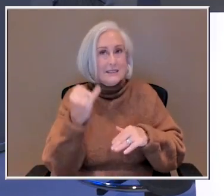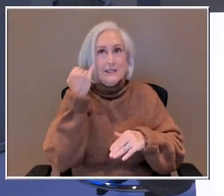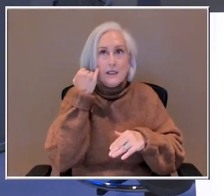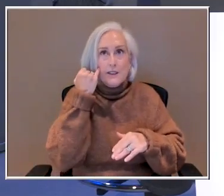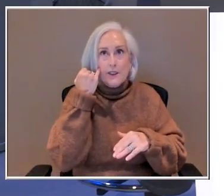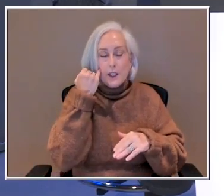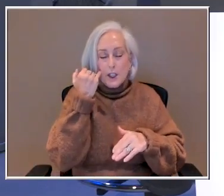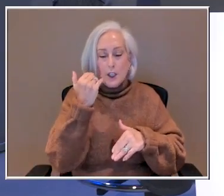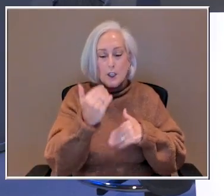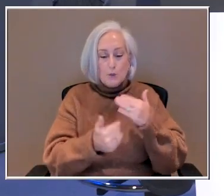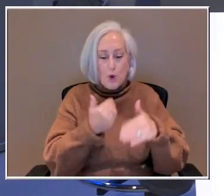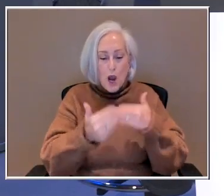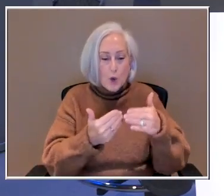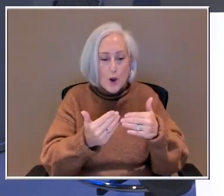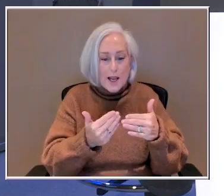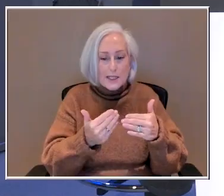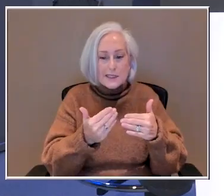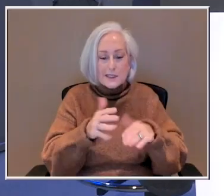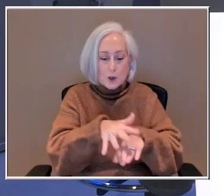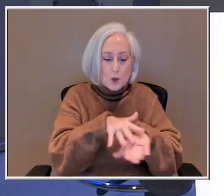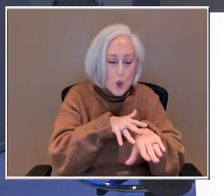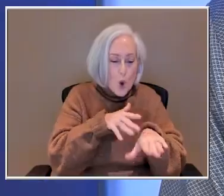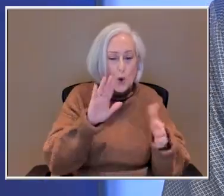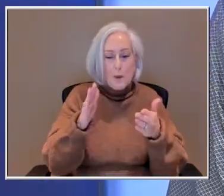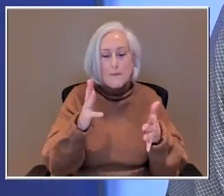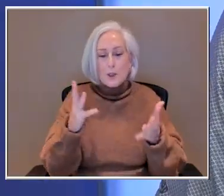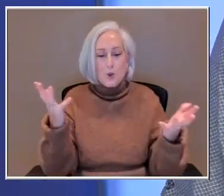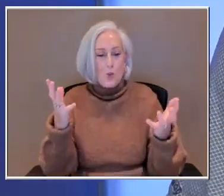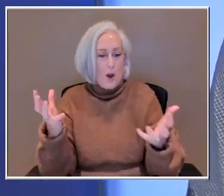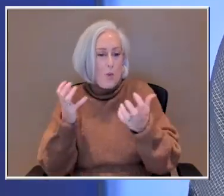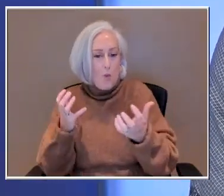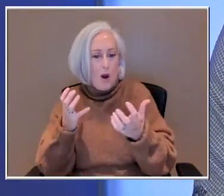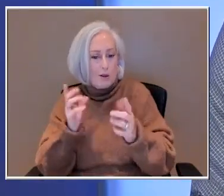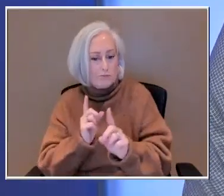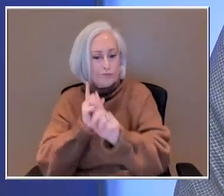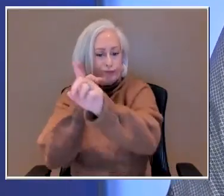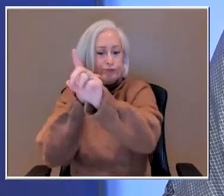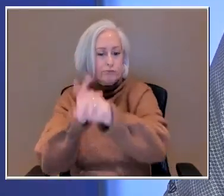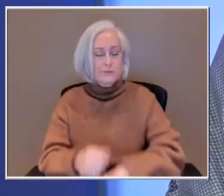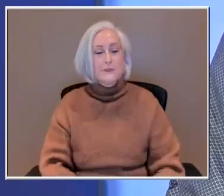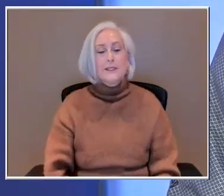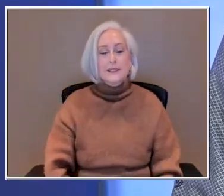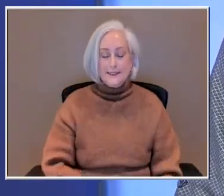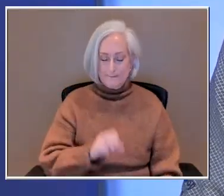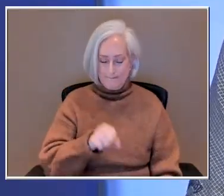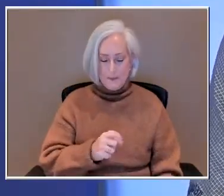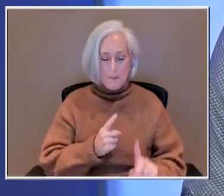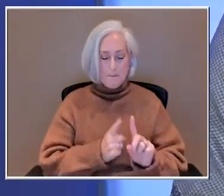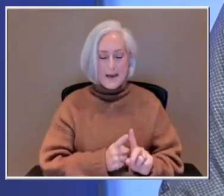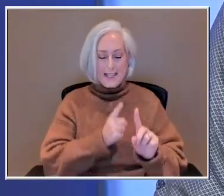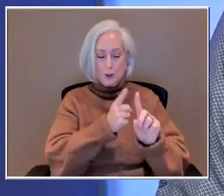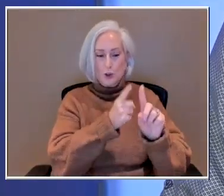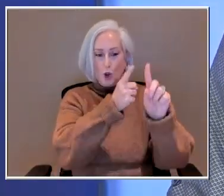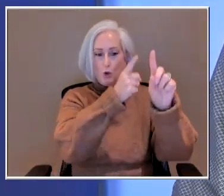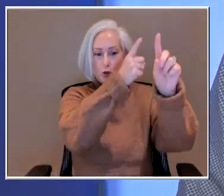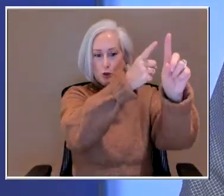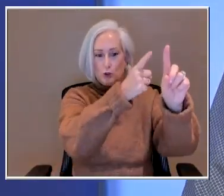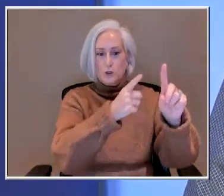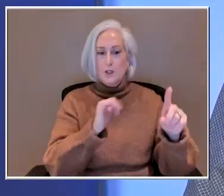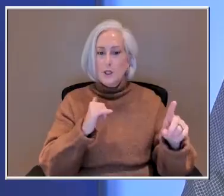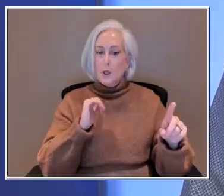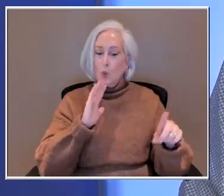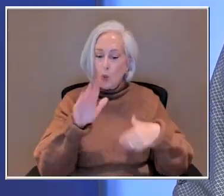like to see or feel. Sure. So coming back to talking about the milestones, we all plateau when we train